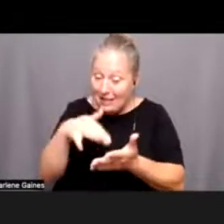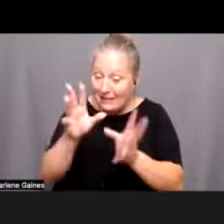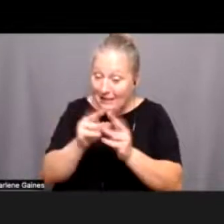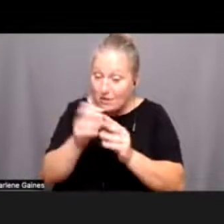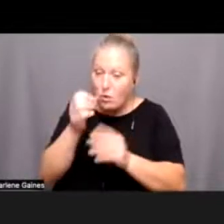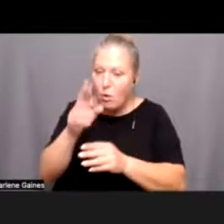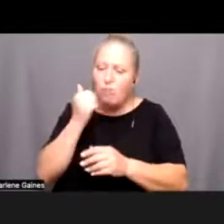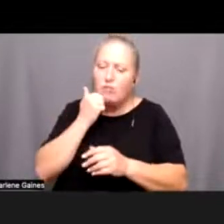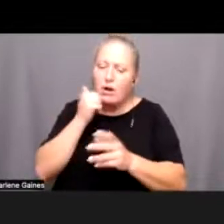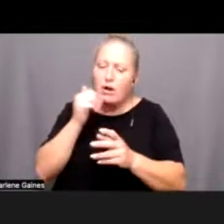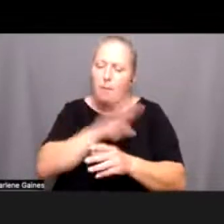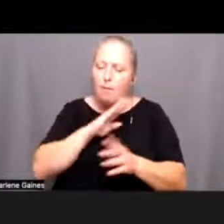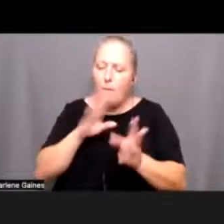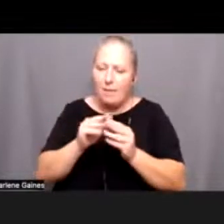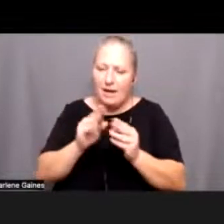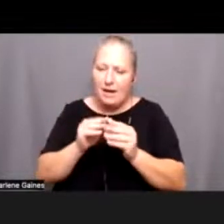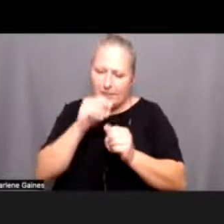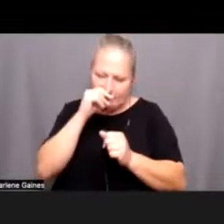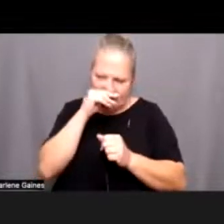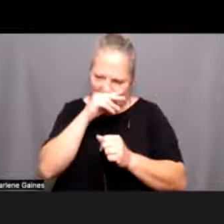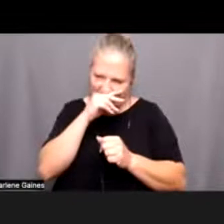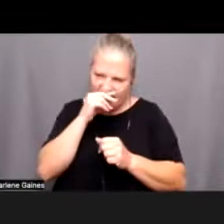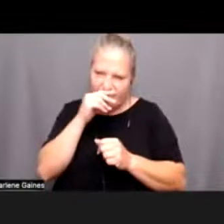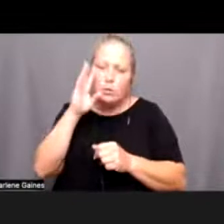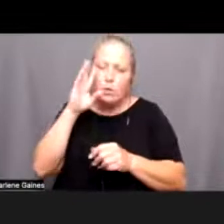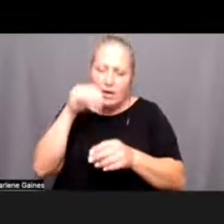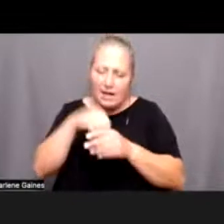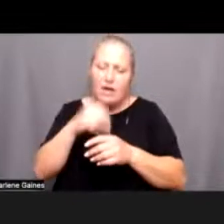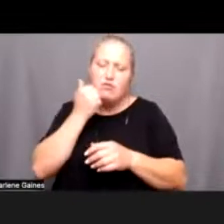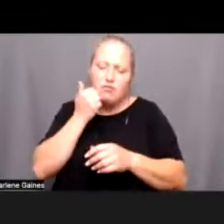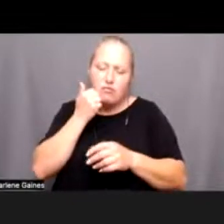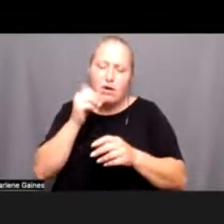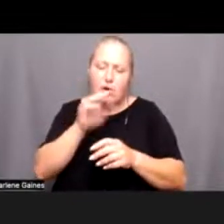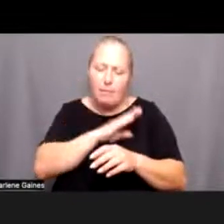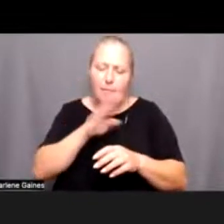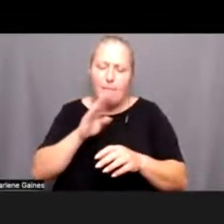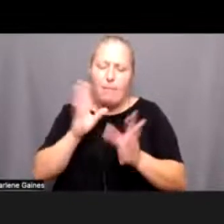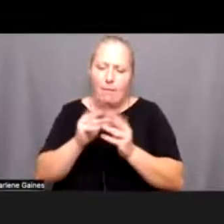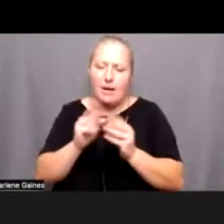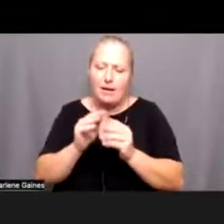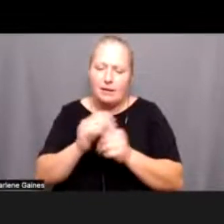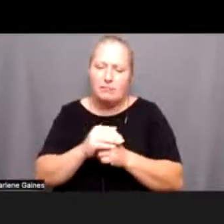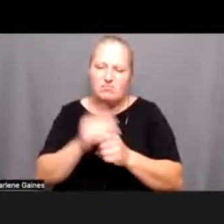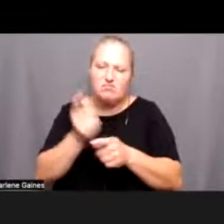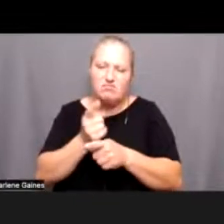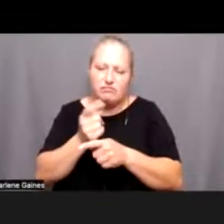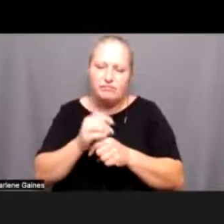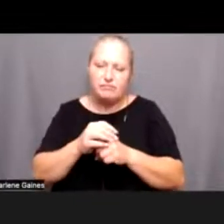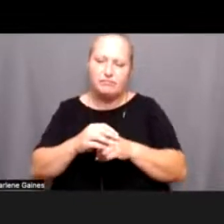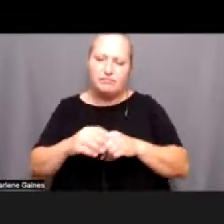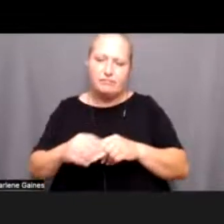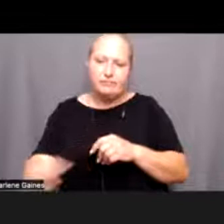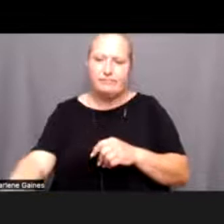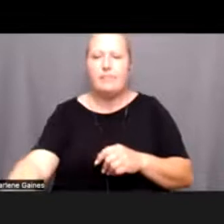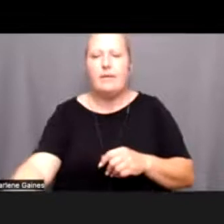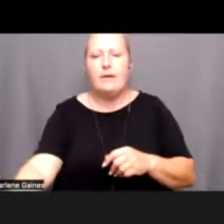in a regular board meeting? Okay. Those would be in a regular board meeting. Okay. I